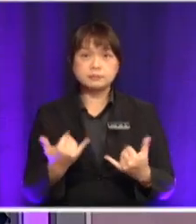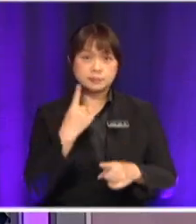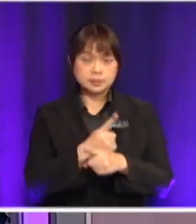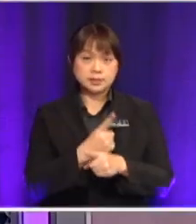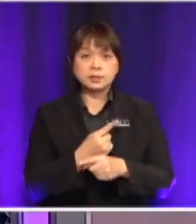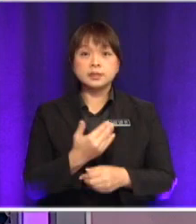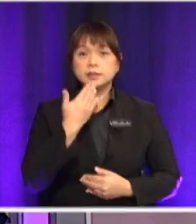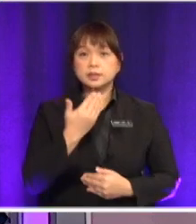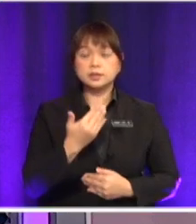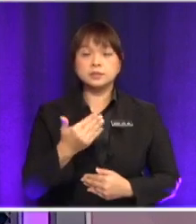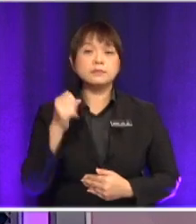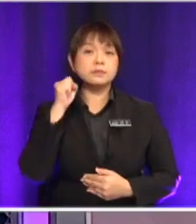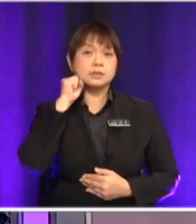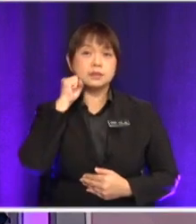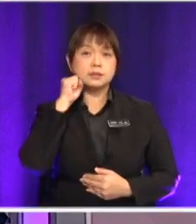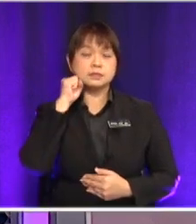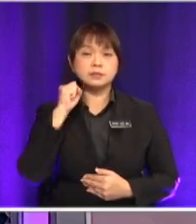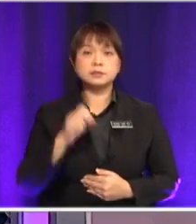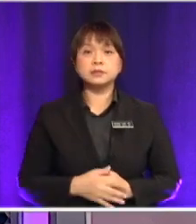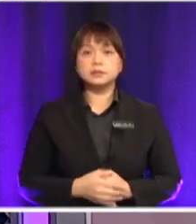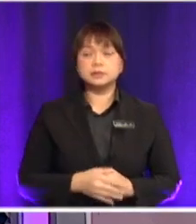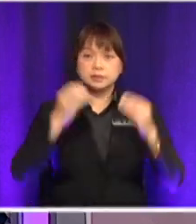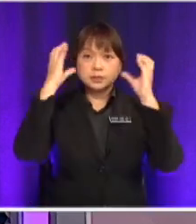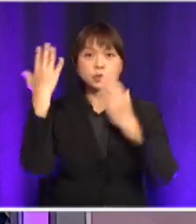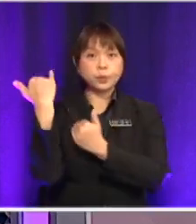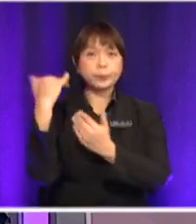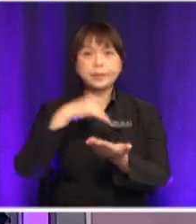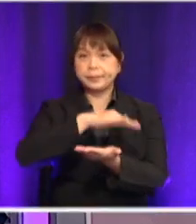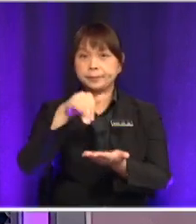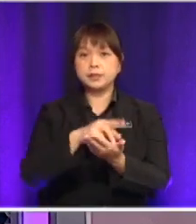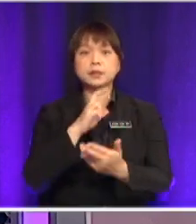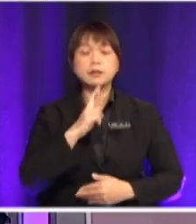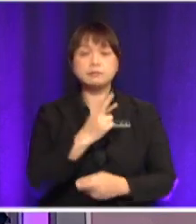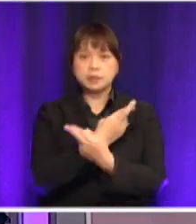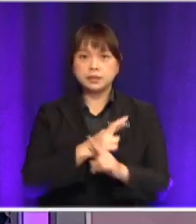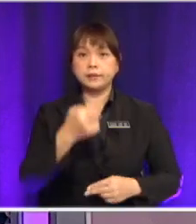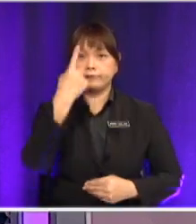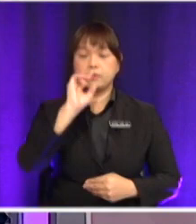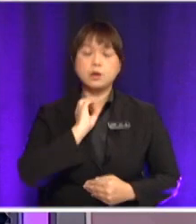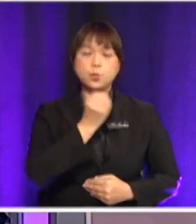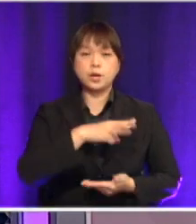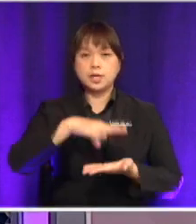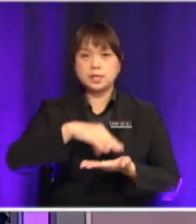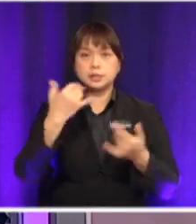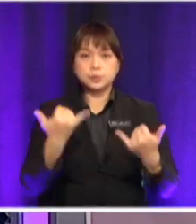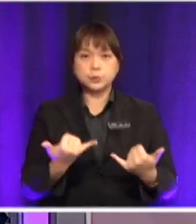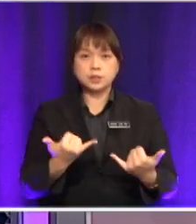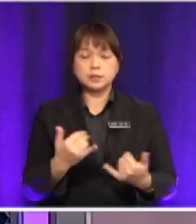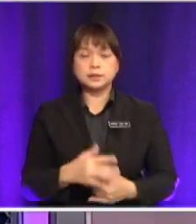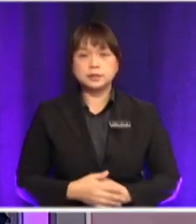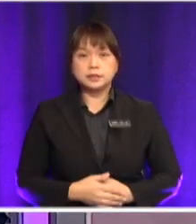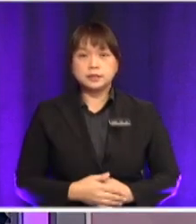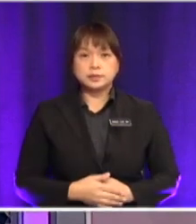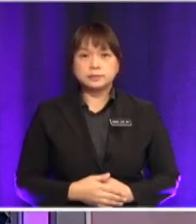much, Syafiqah. All right, everybody, I hope you guys are ready for our lesson for today. We are going to begin Unit